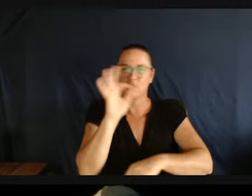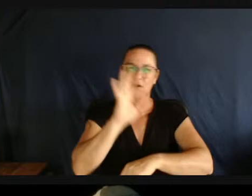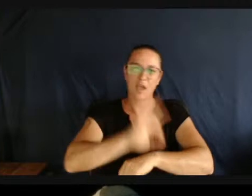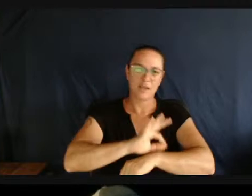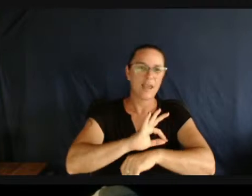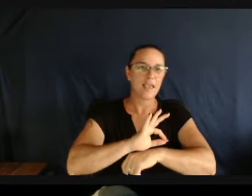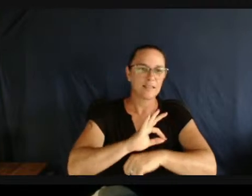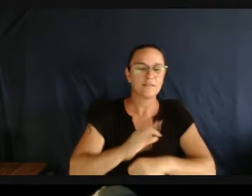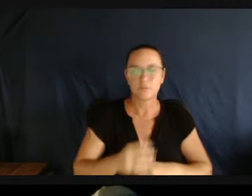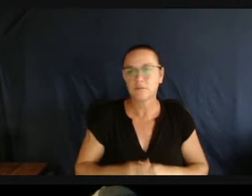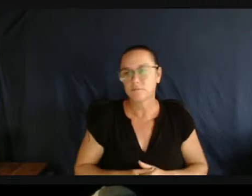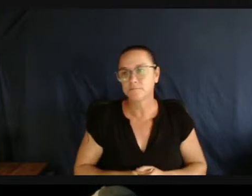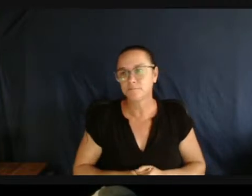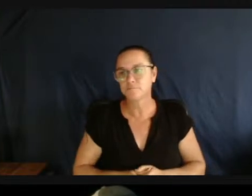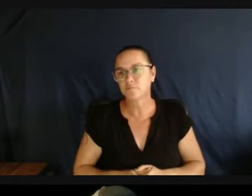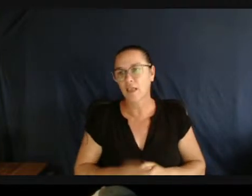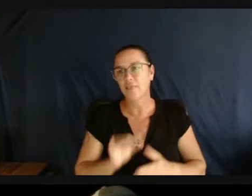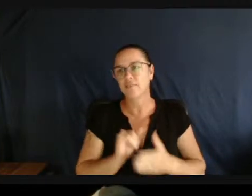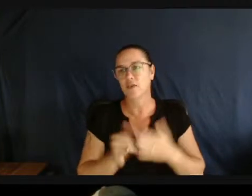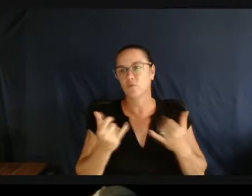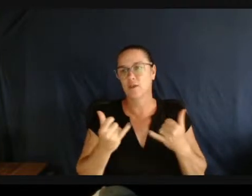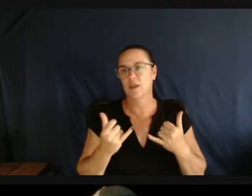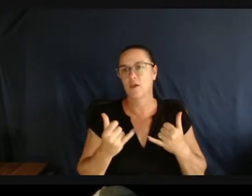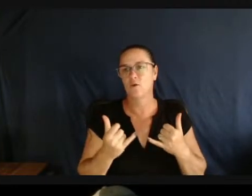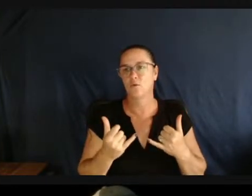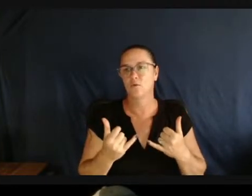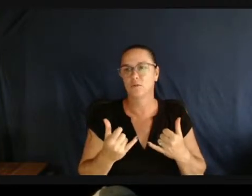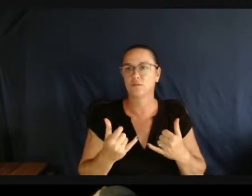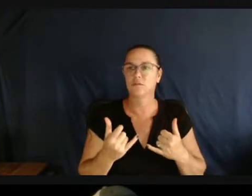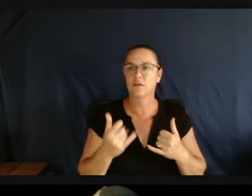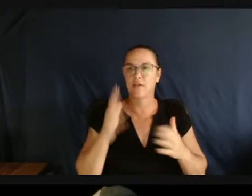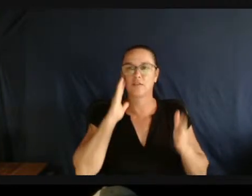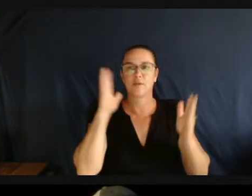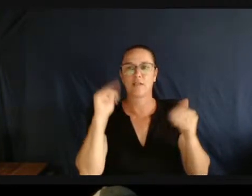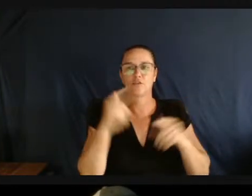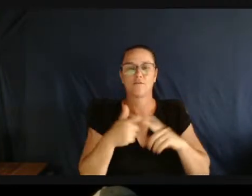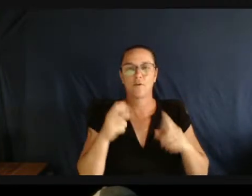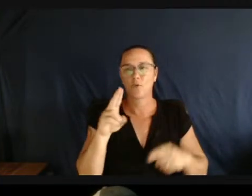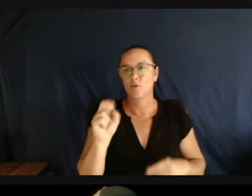that's about the current expectation from USGS.